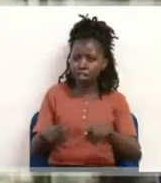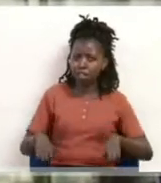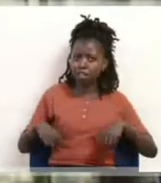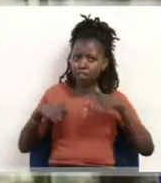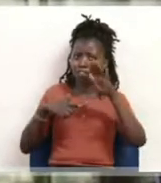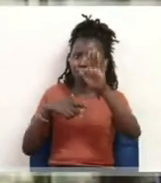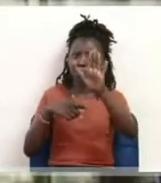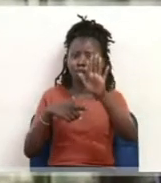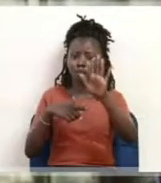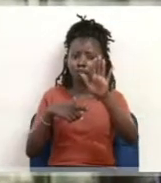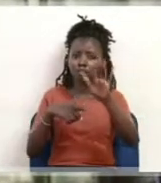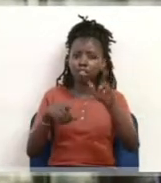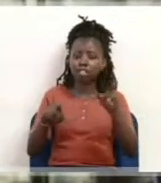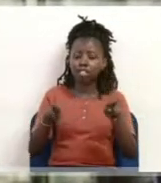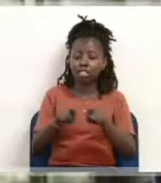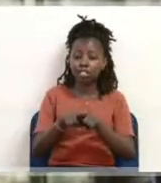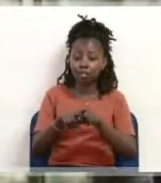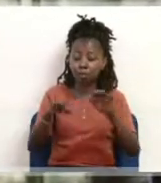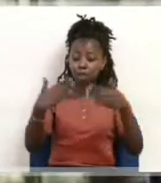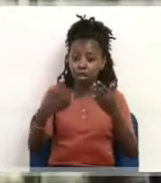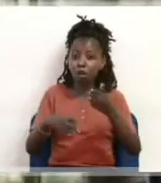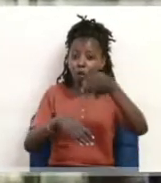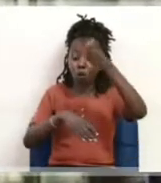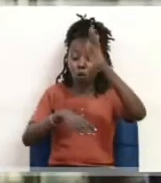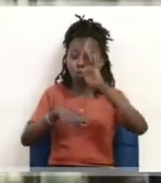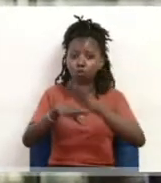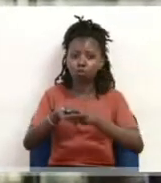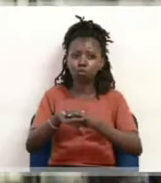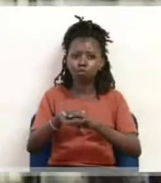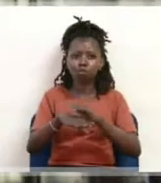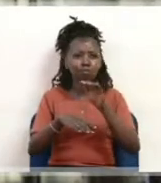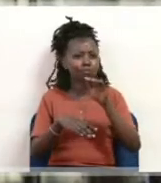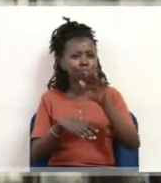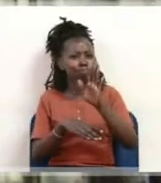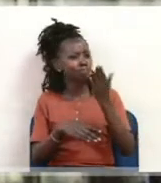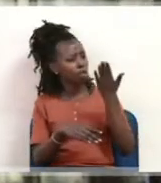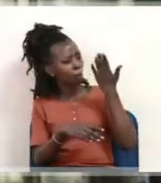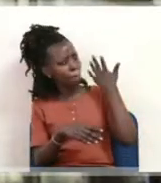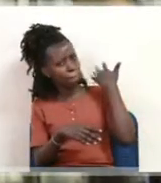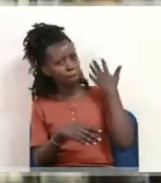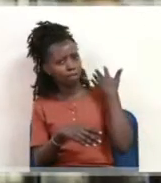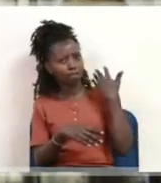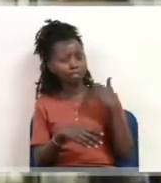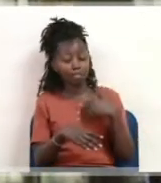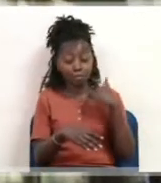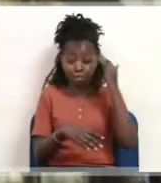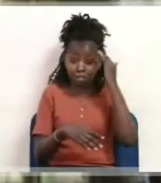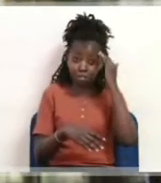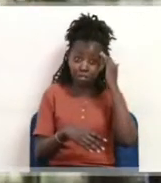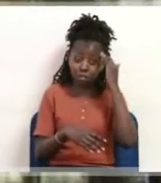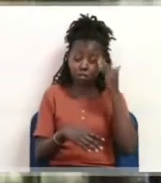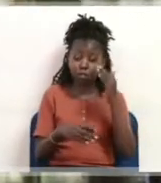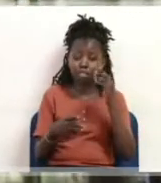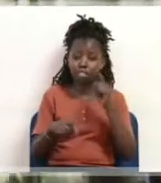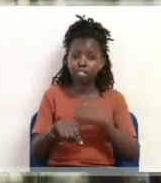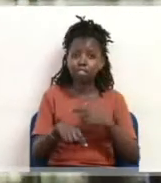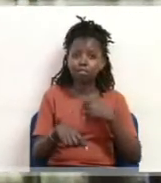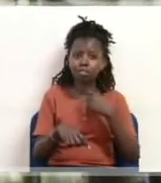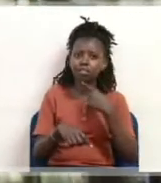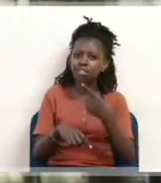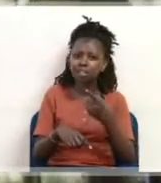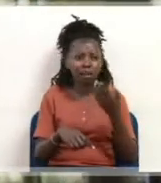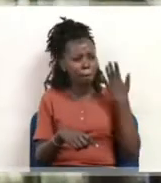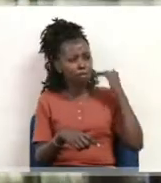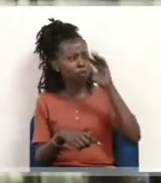the goodness of the Lord promised to you. Your past. I know when I say that your past can be a giant, some of you